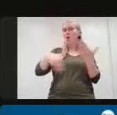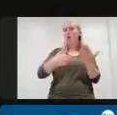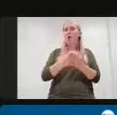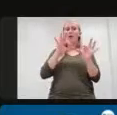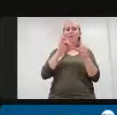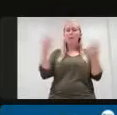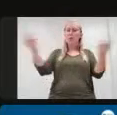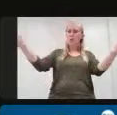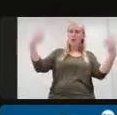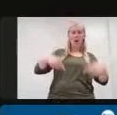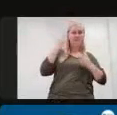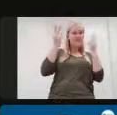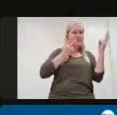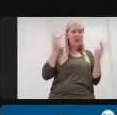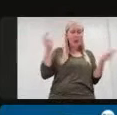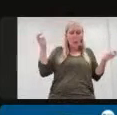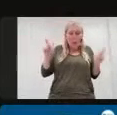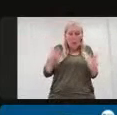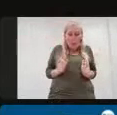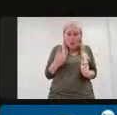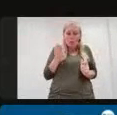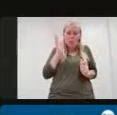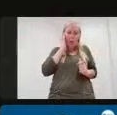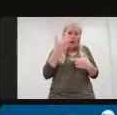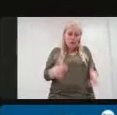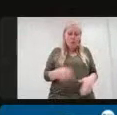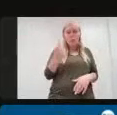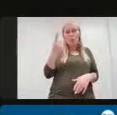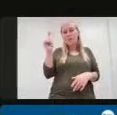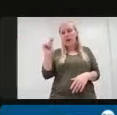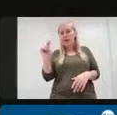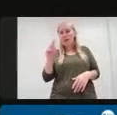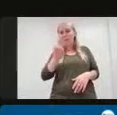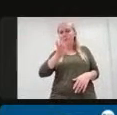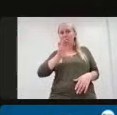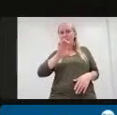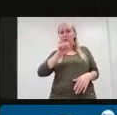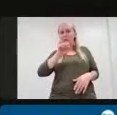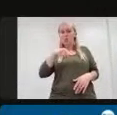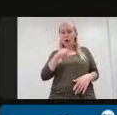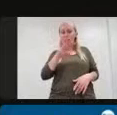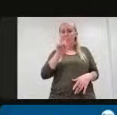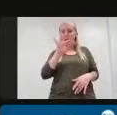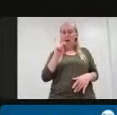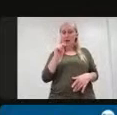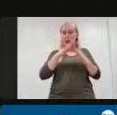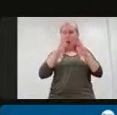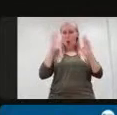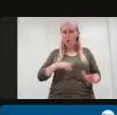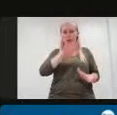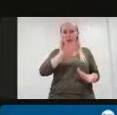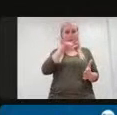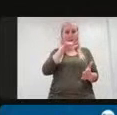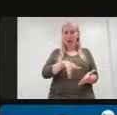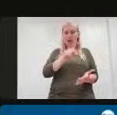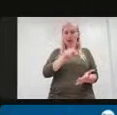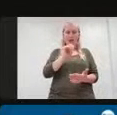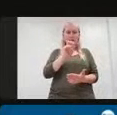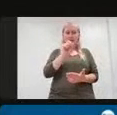a tiny 2-bedroom, 1-bathroom, 700 square foot house in the middle of